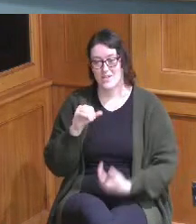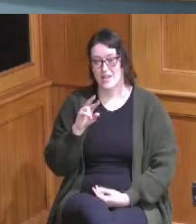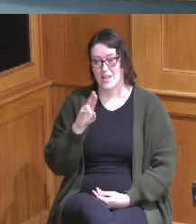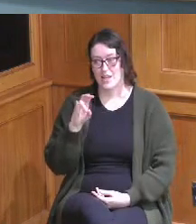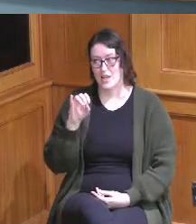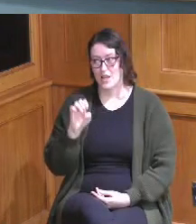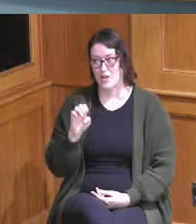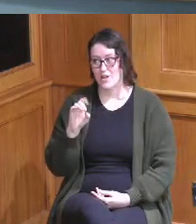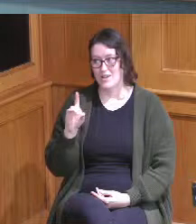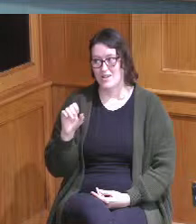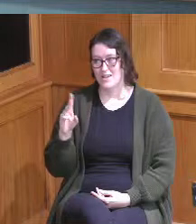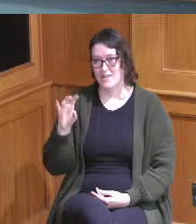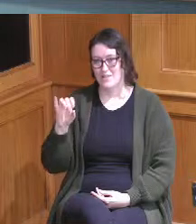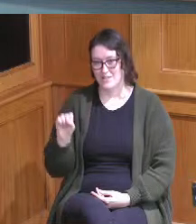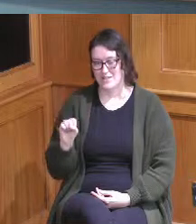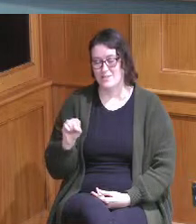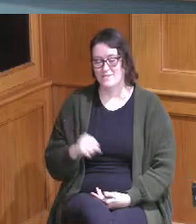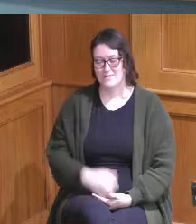Davis.